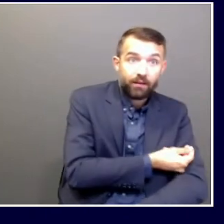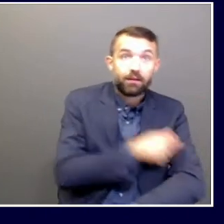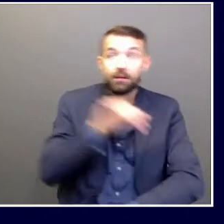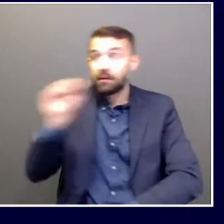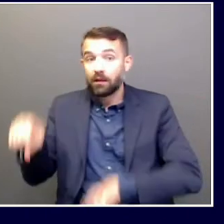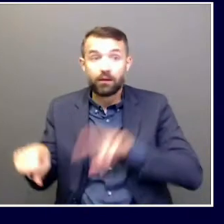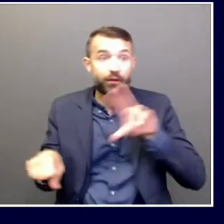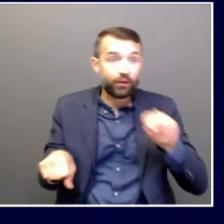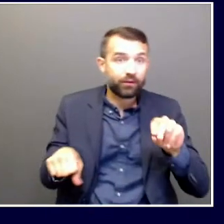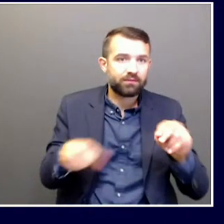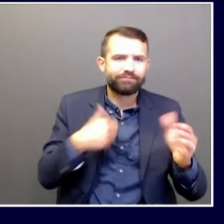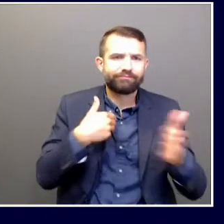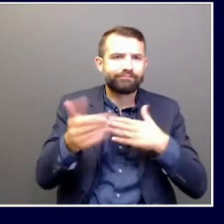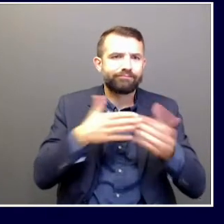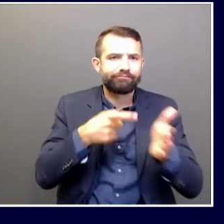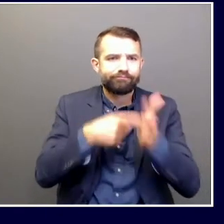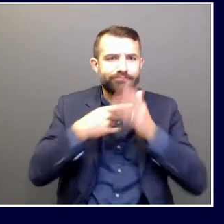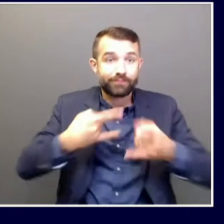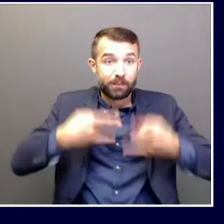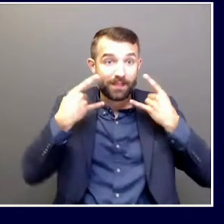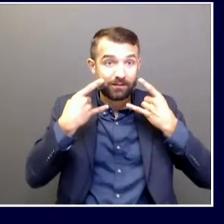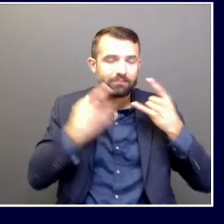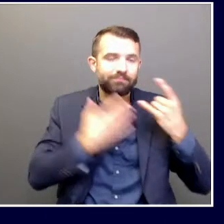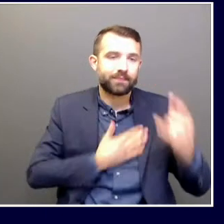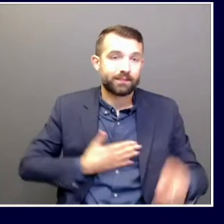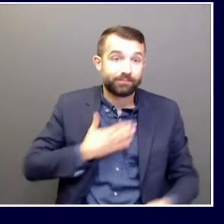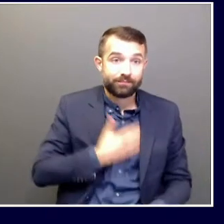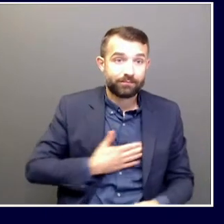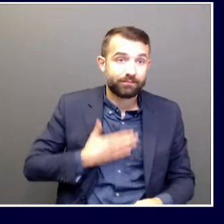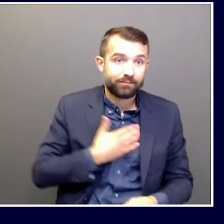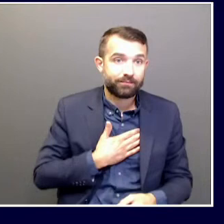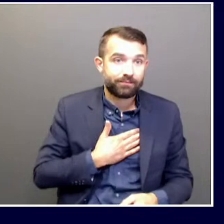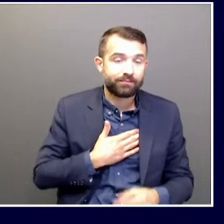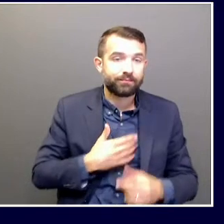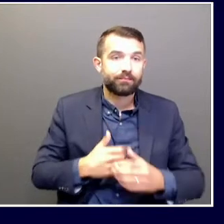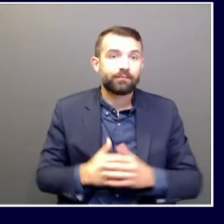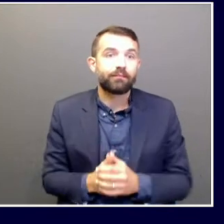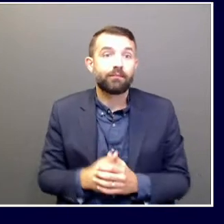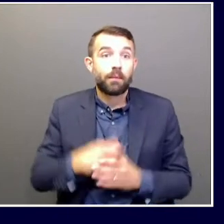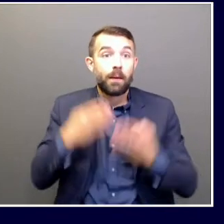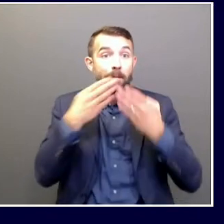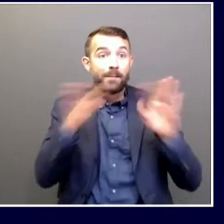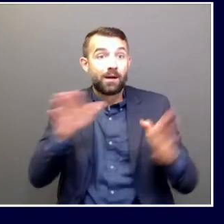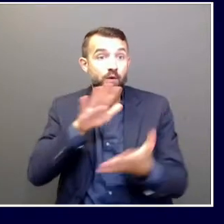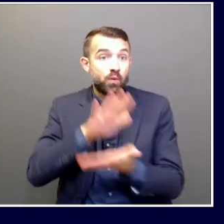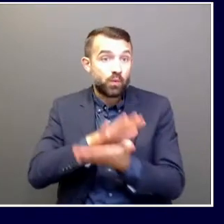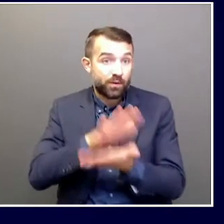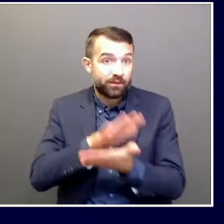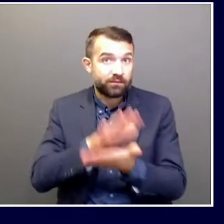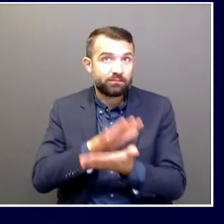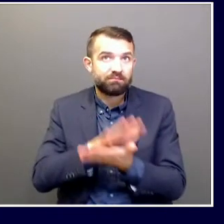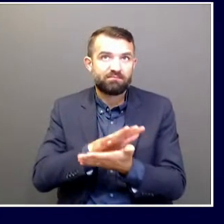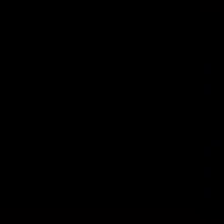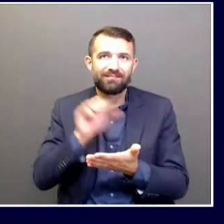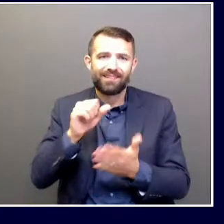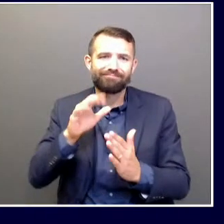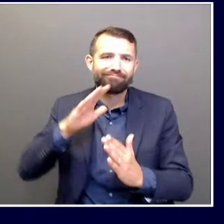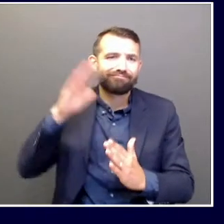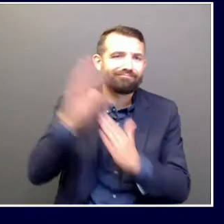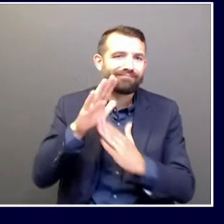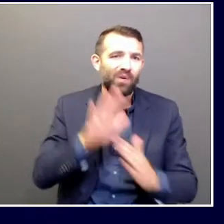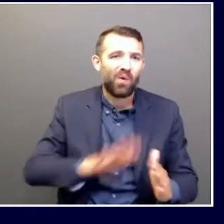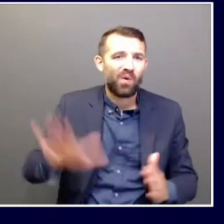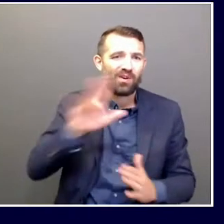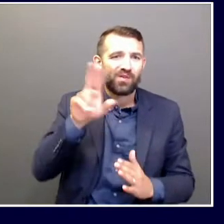Prove what we all know to be true, that Maine's public schools can be the best in the nation at protecting our kids and providing